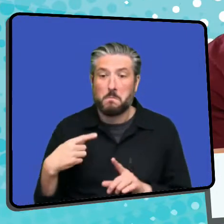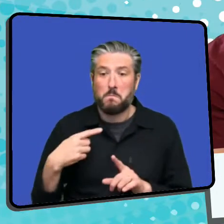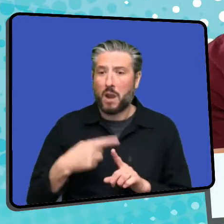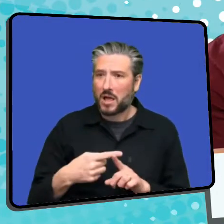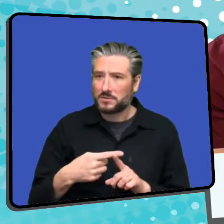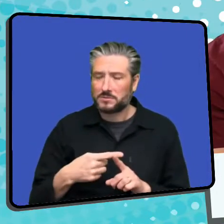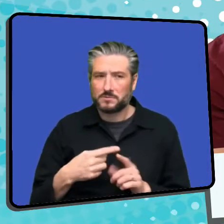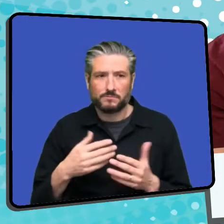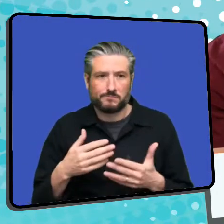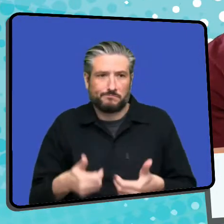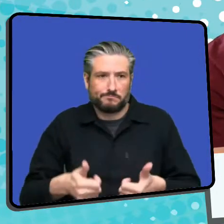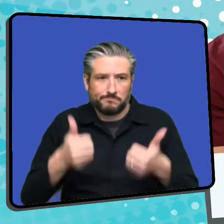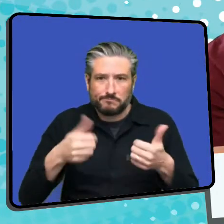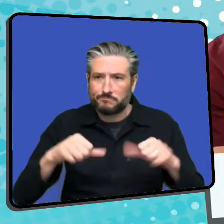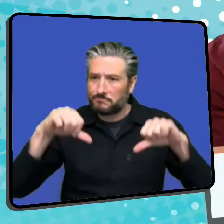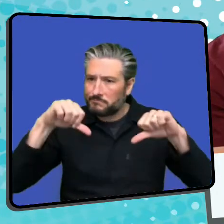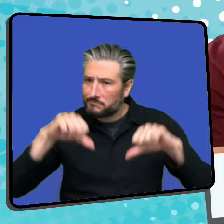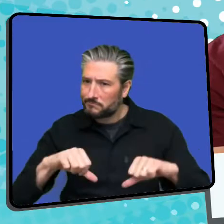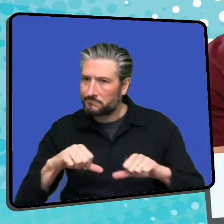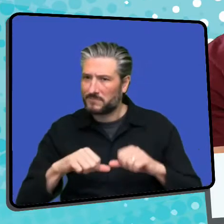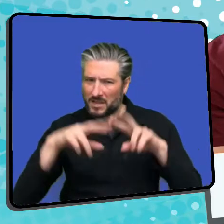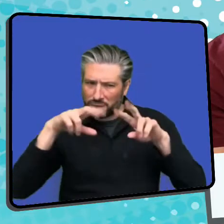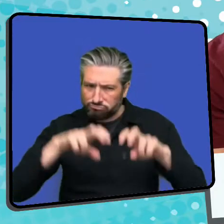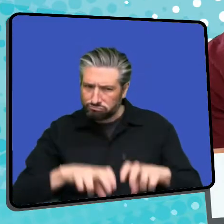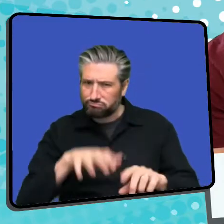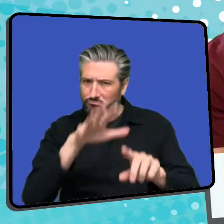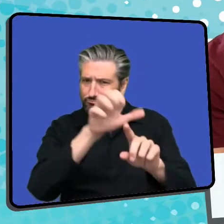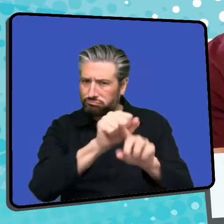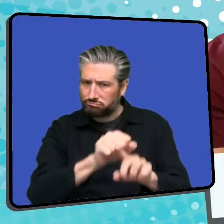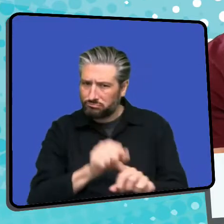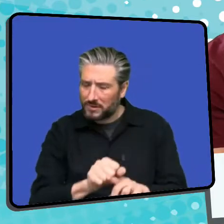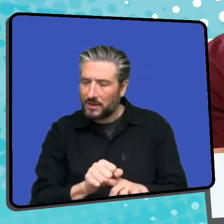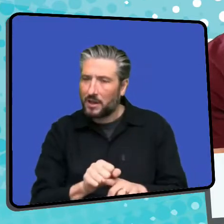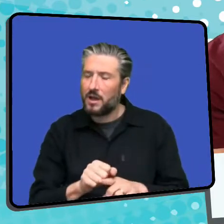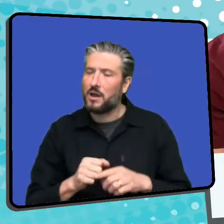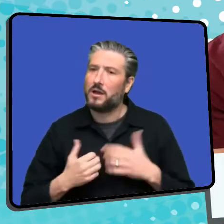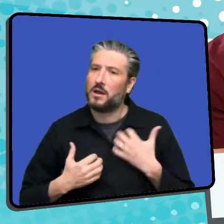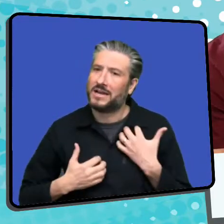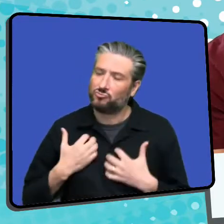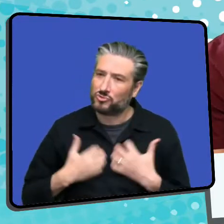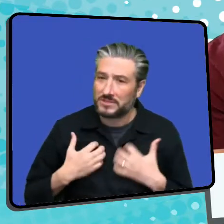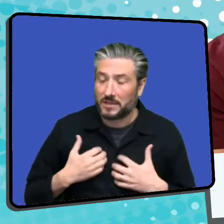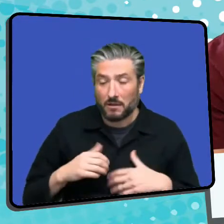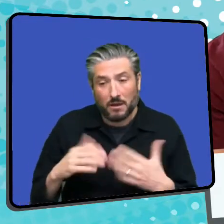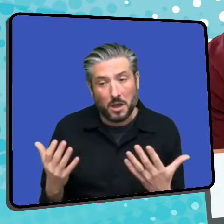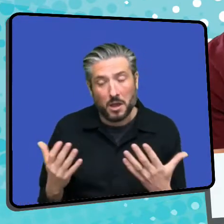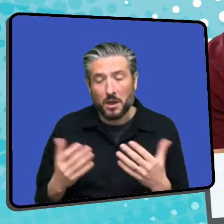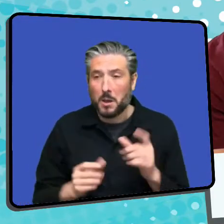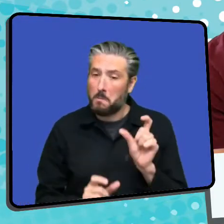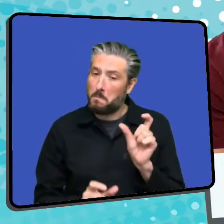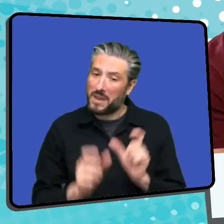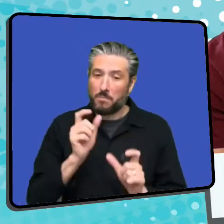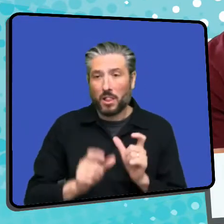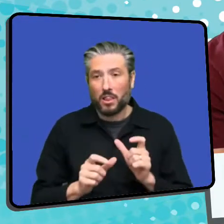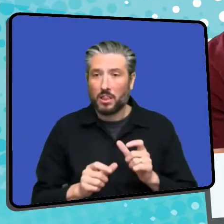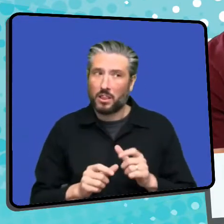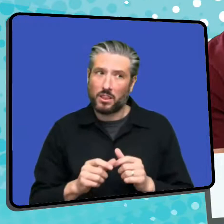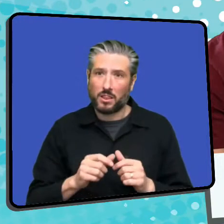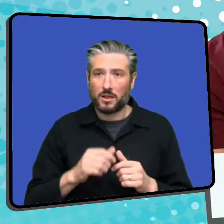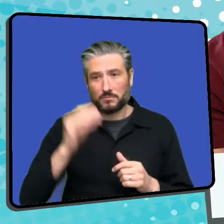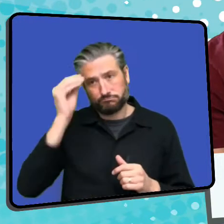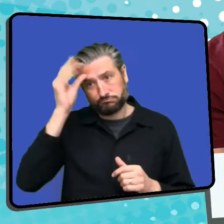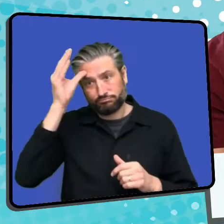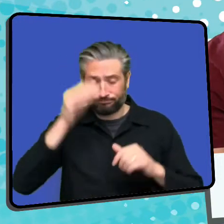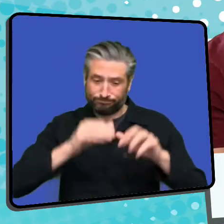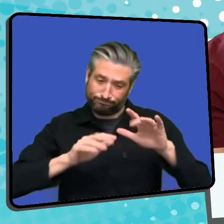things like even like sarcasm, when someone's being a little bit sarcastic in text. It sounds like a very similar kind of piece where